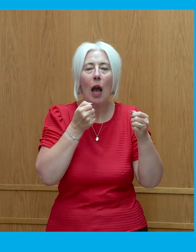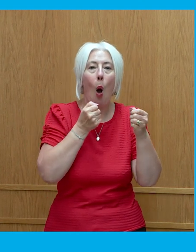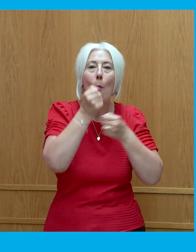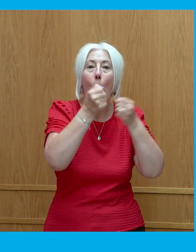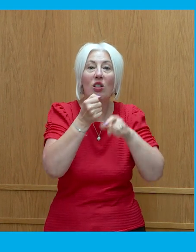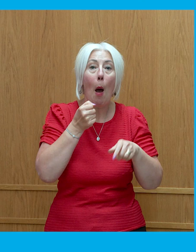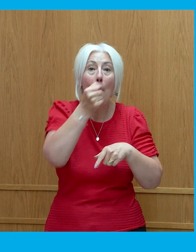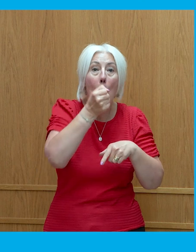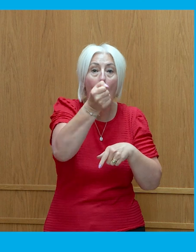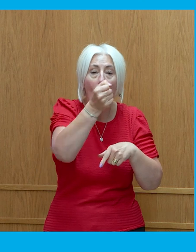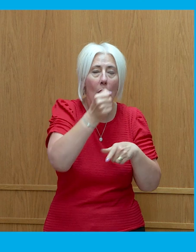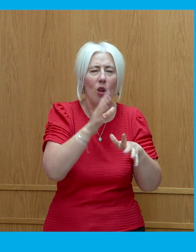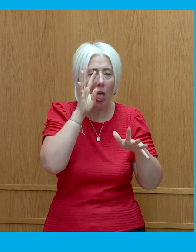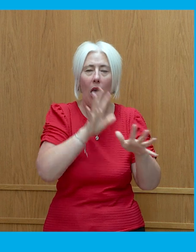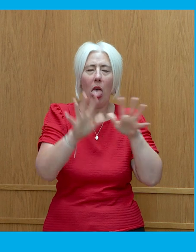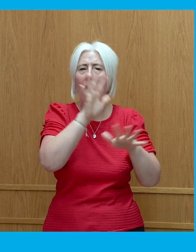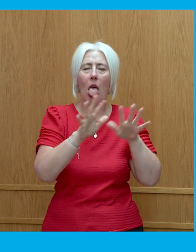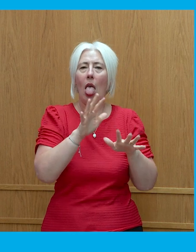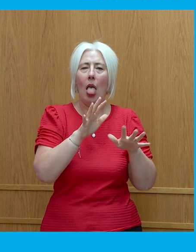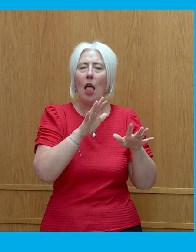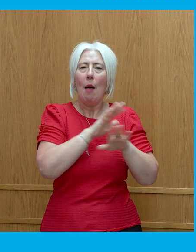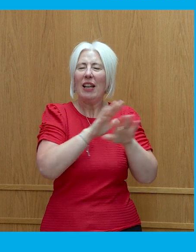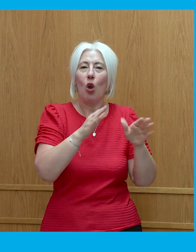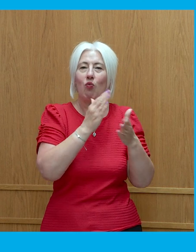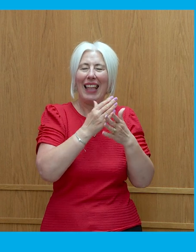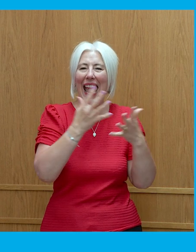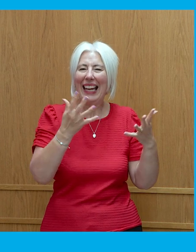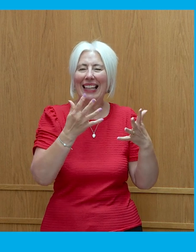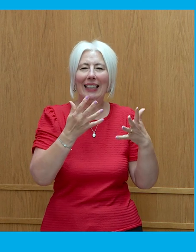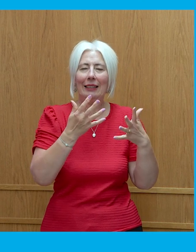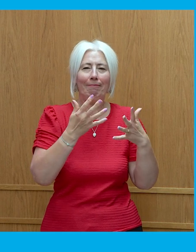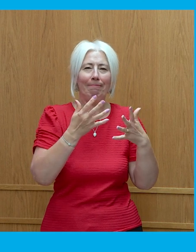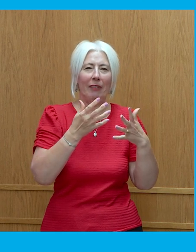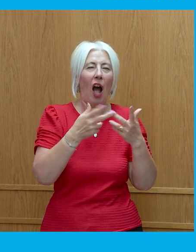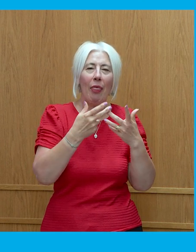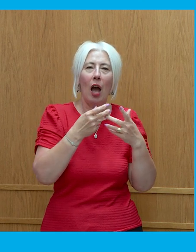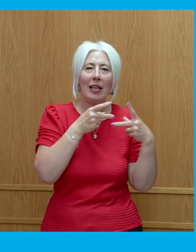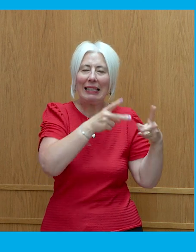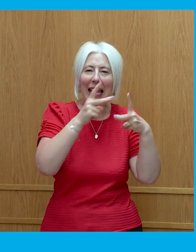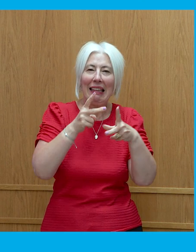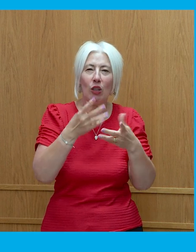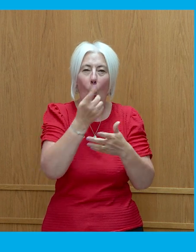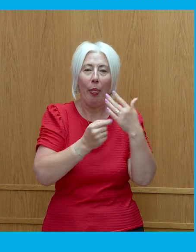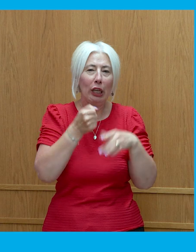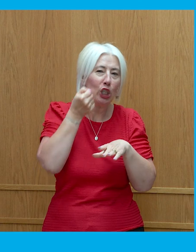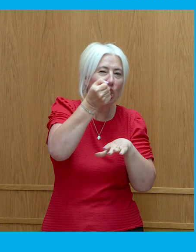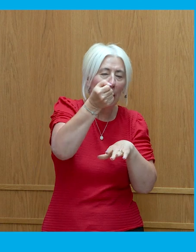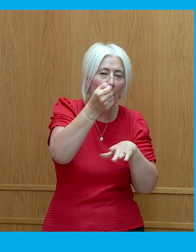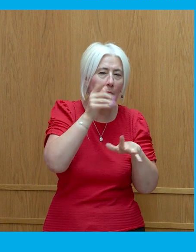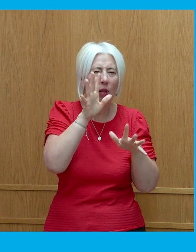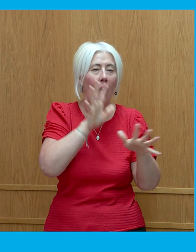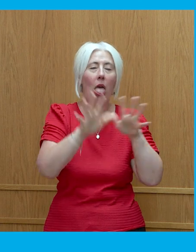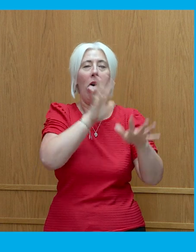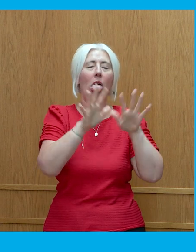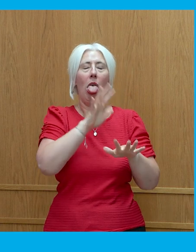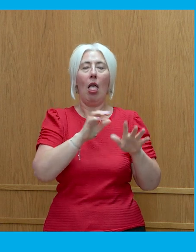he doesn't really have any real like roundhouses left, but he's got lots of jabs. And if he can, the more that Kamala talks about